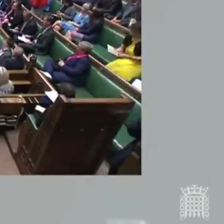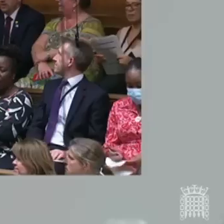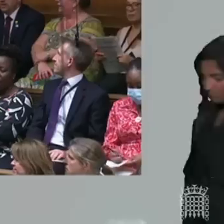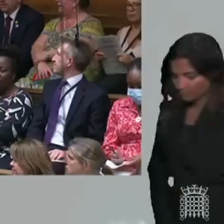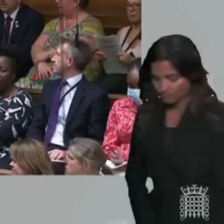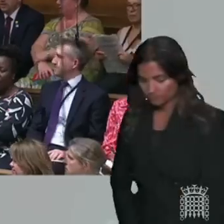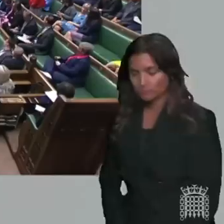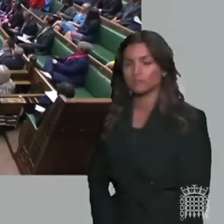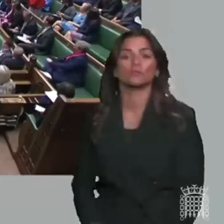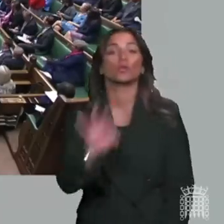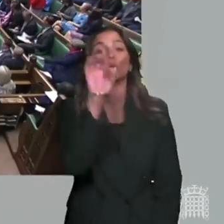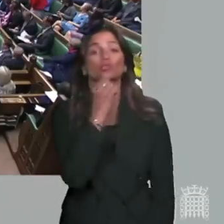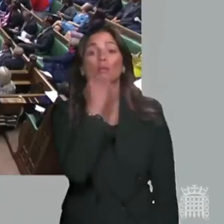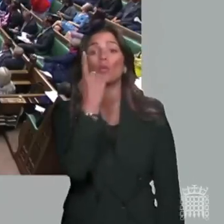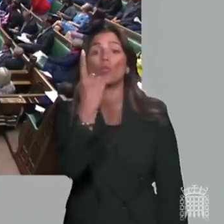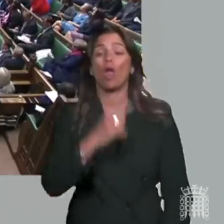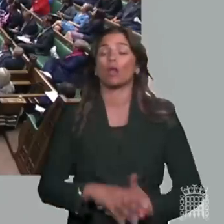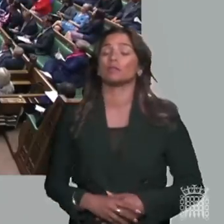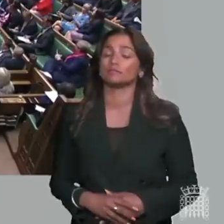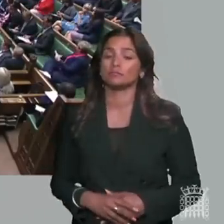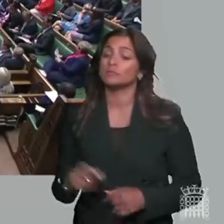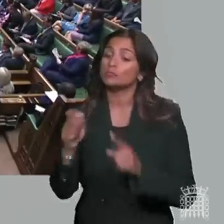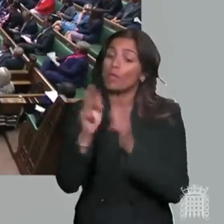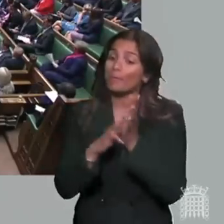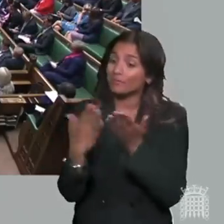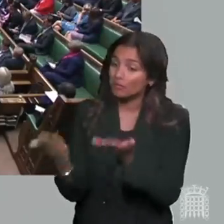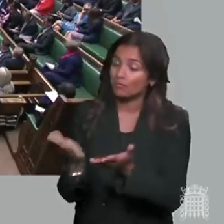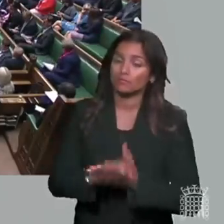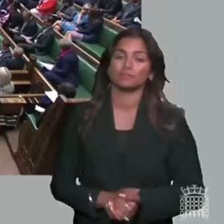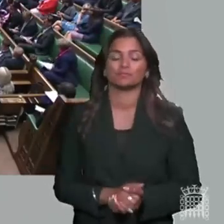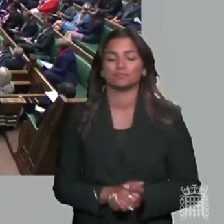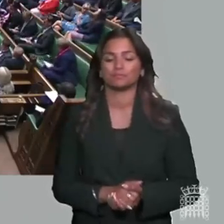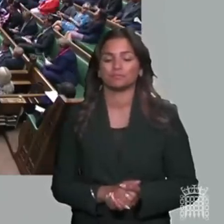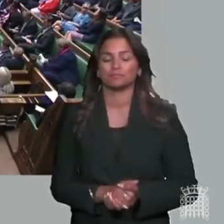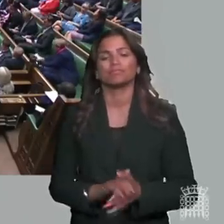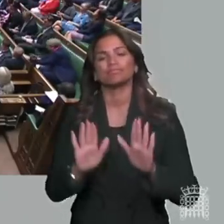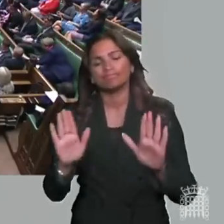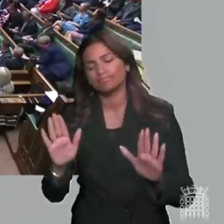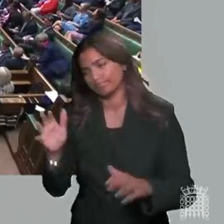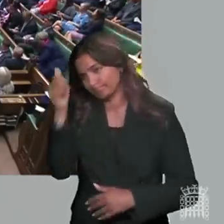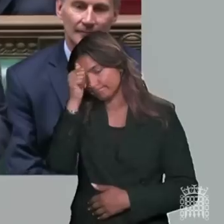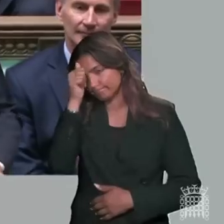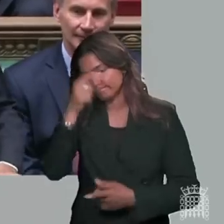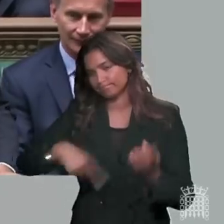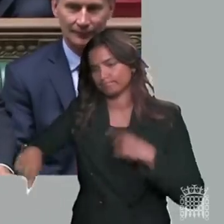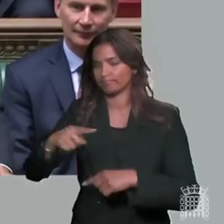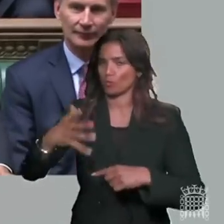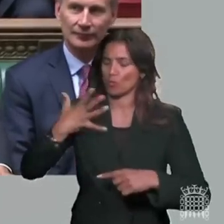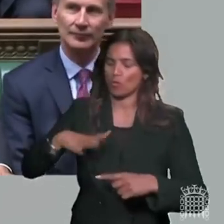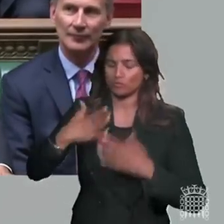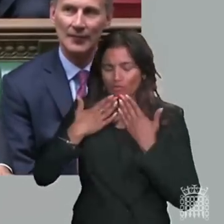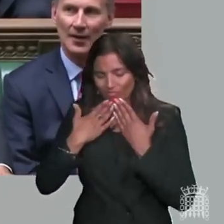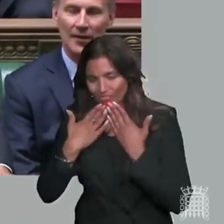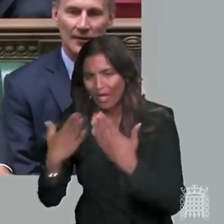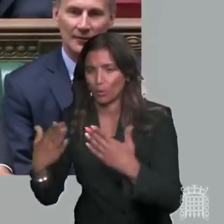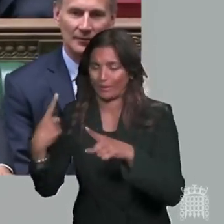Number one, Mr. Speaker. Prime Minister. Mr. Speaker, I know the whole House will want to thank the emergency services for their